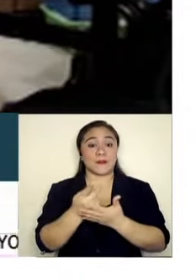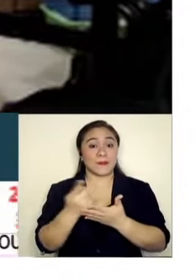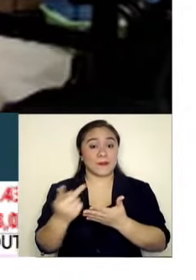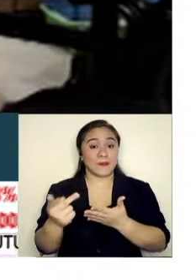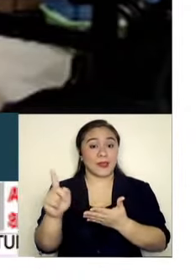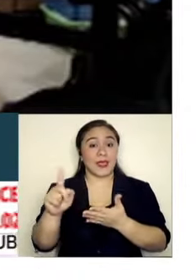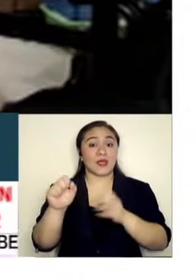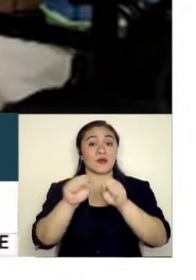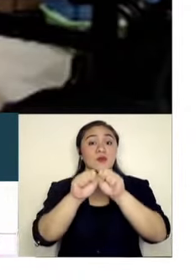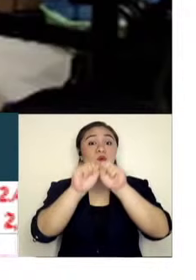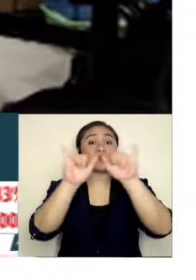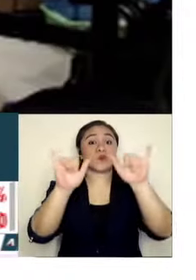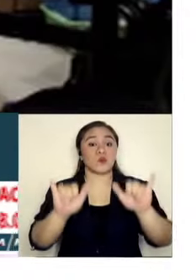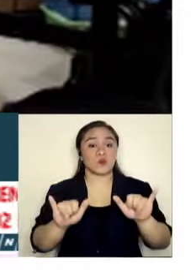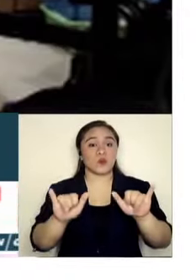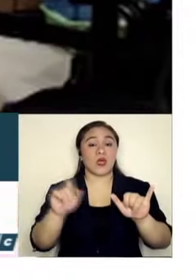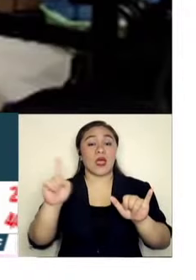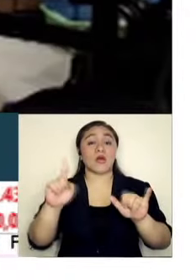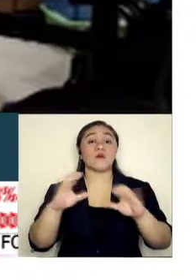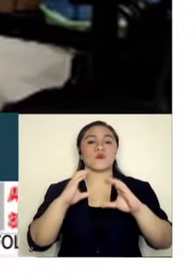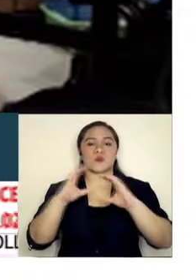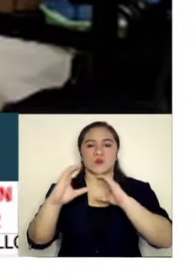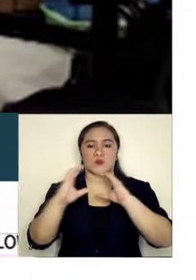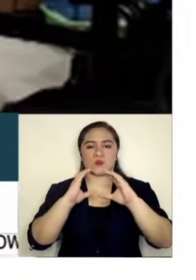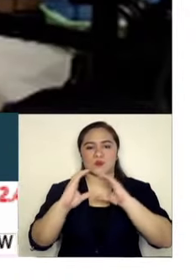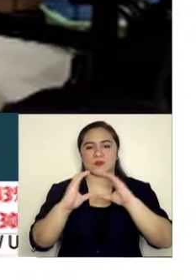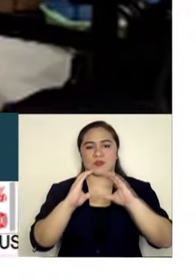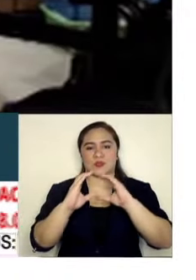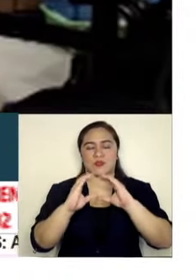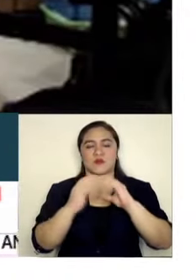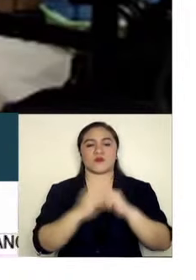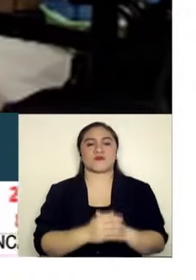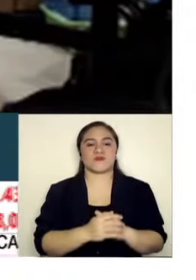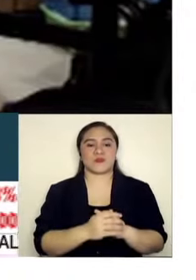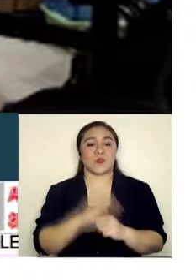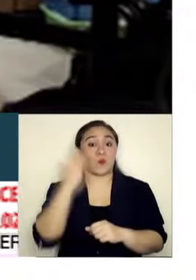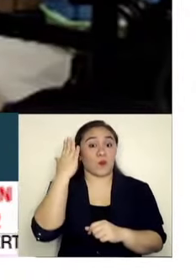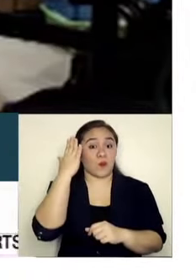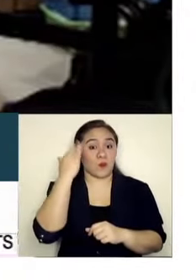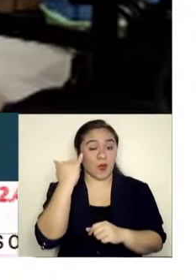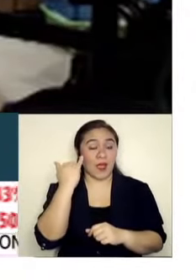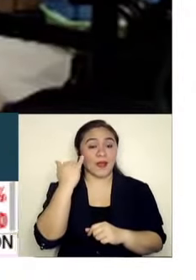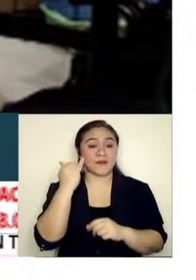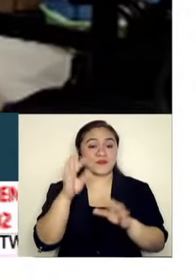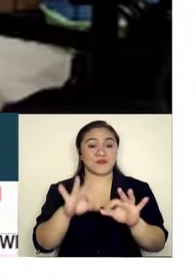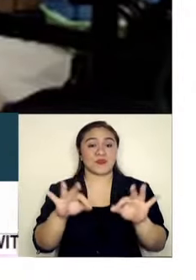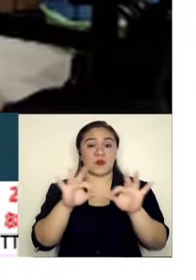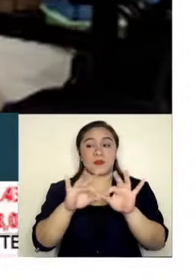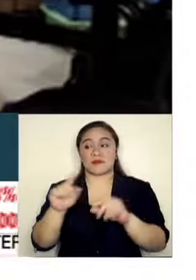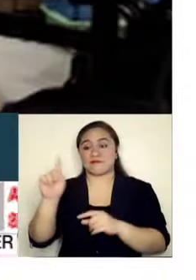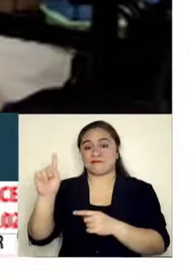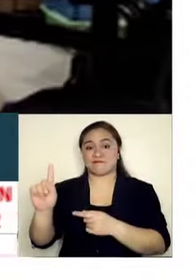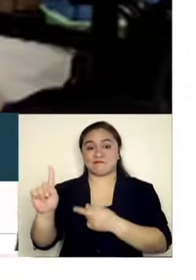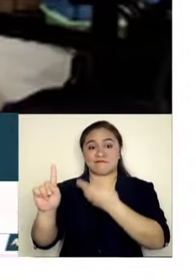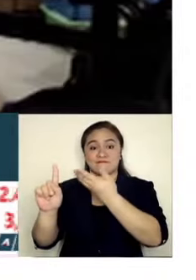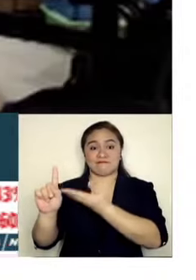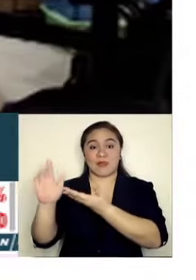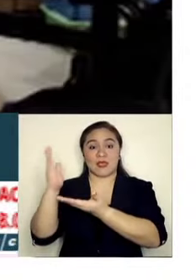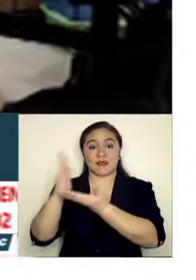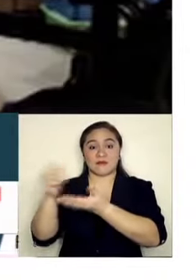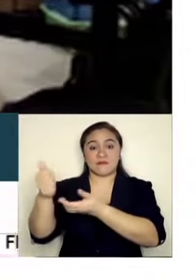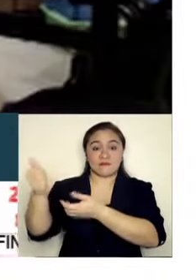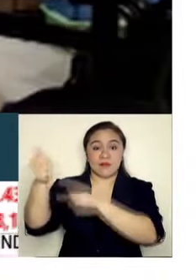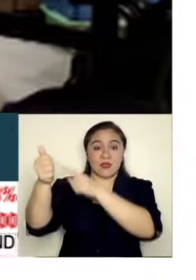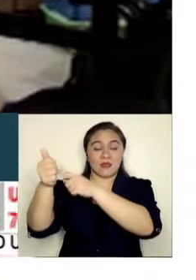system, especially on communication. Because the idea here is there is only one who will announce for significant or